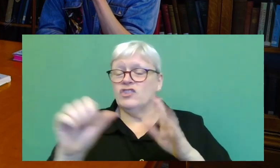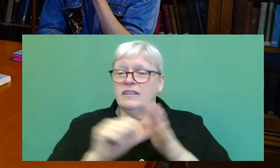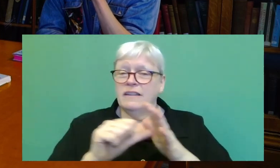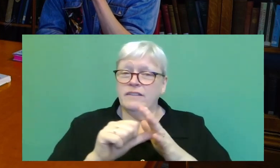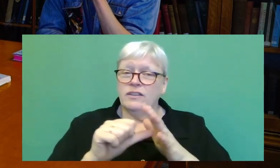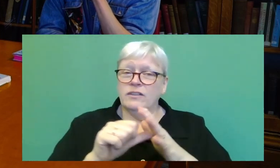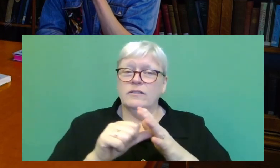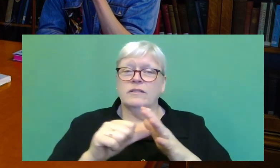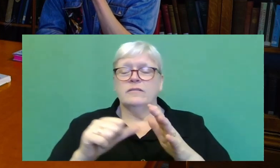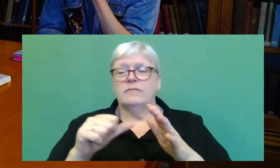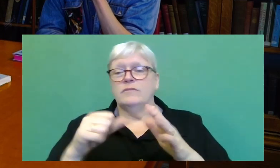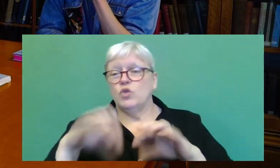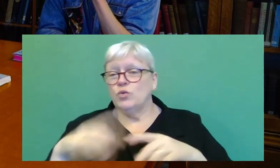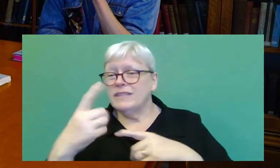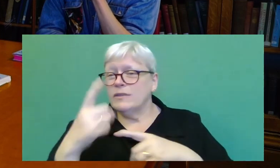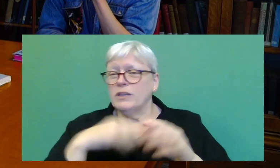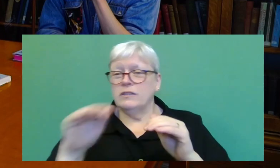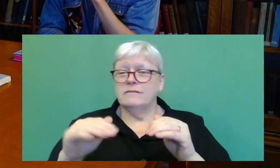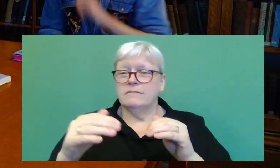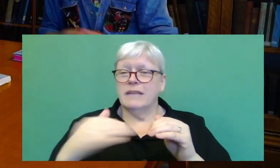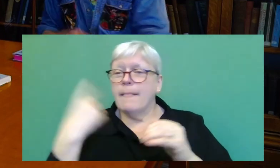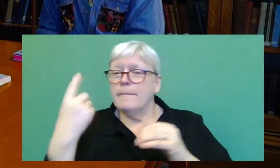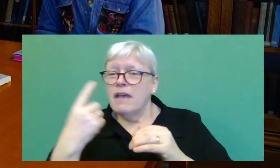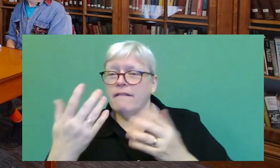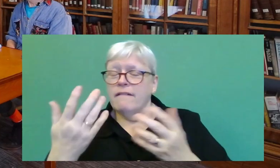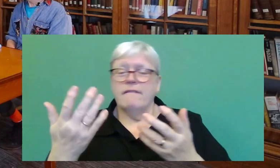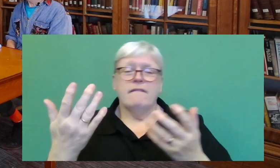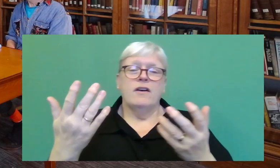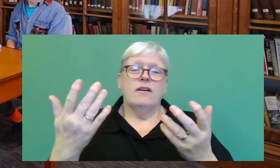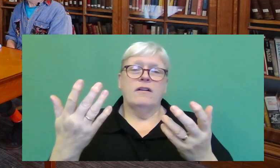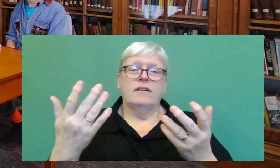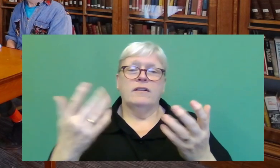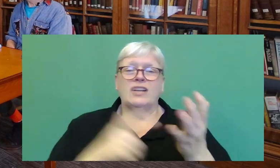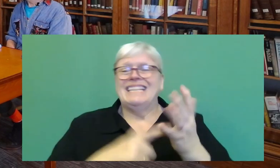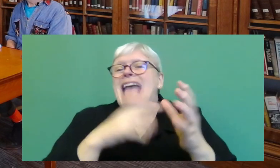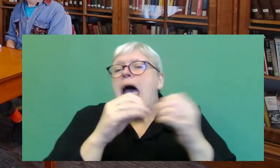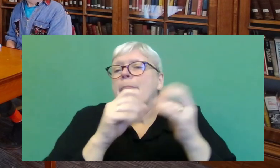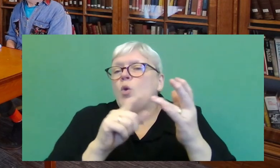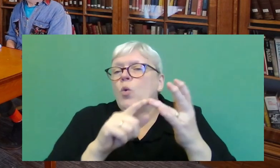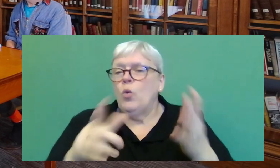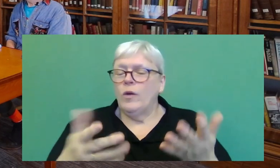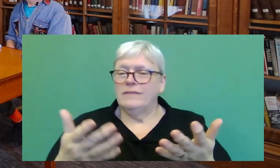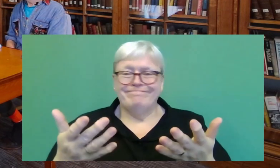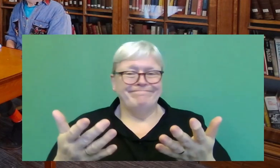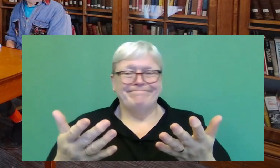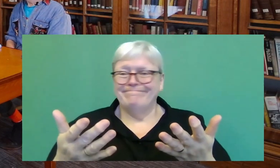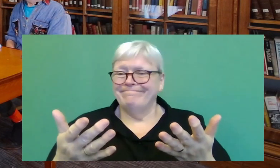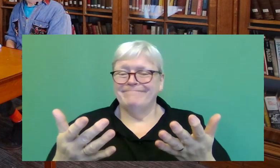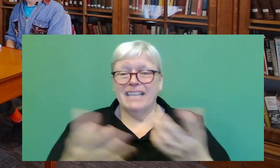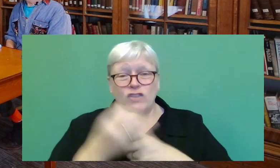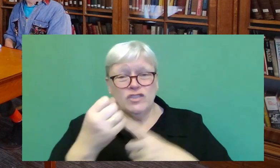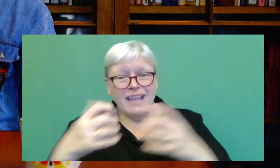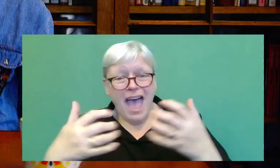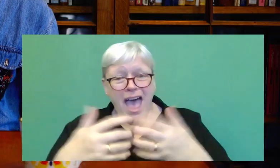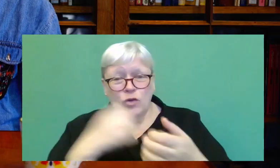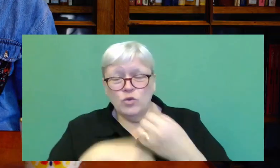substance abuse or something that's, I guess, taboo is the word. Mm-hmm. Have you discovered sort of how to be honest about it without freaking